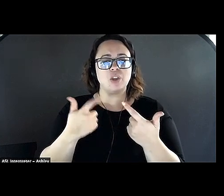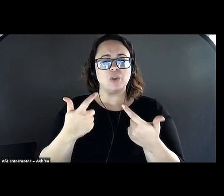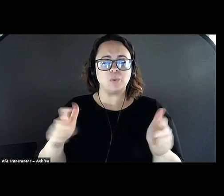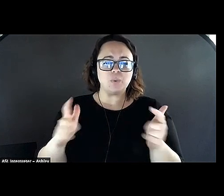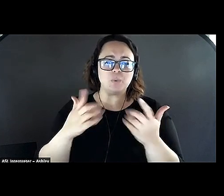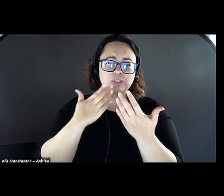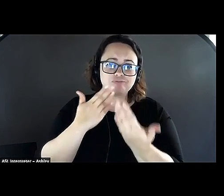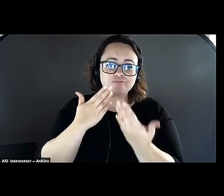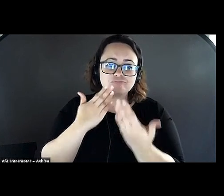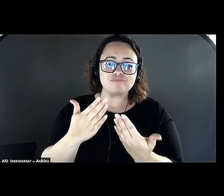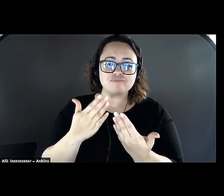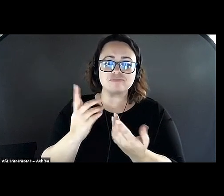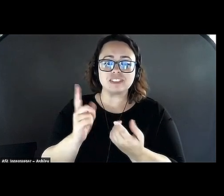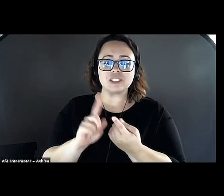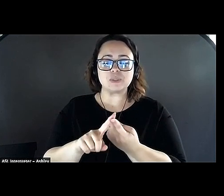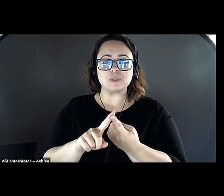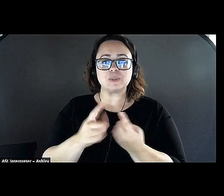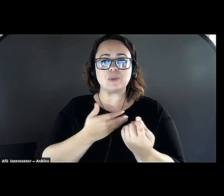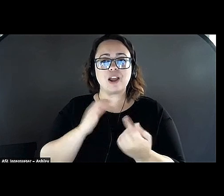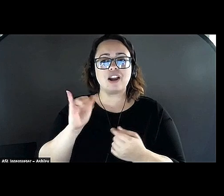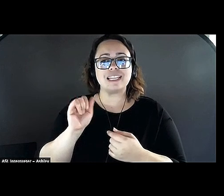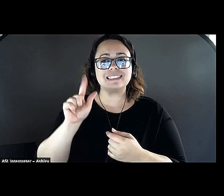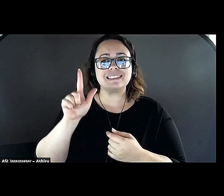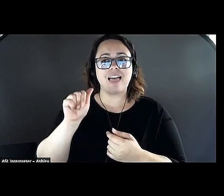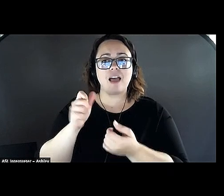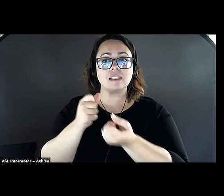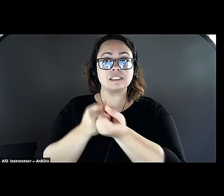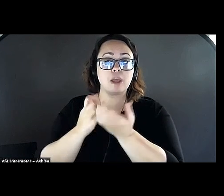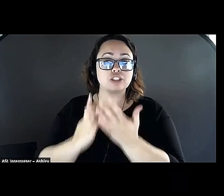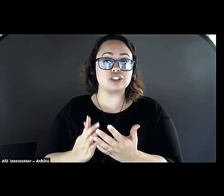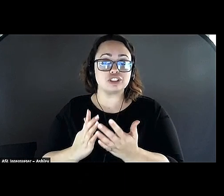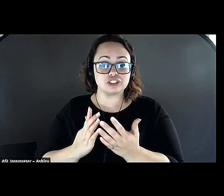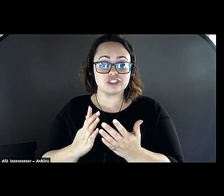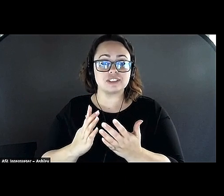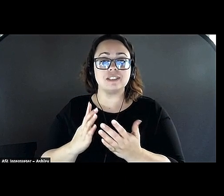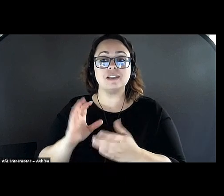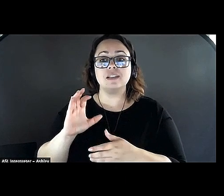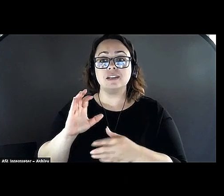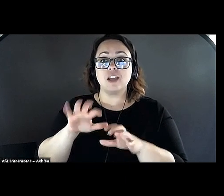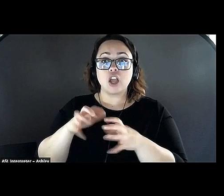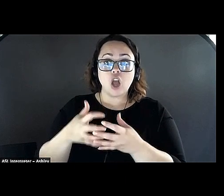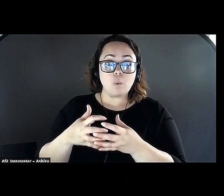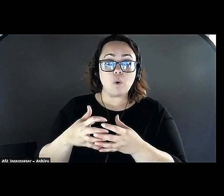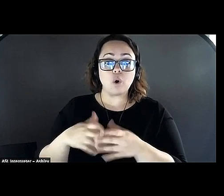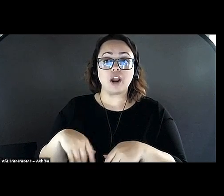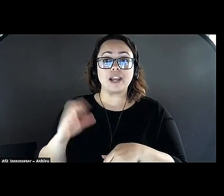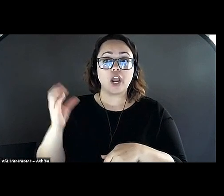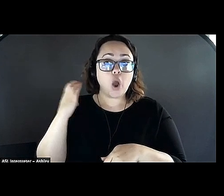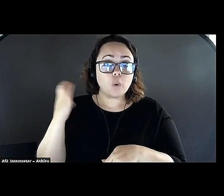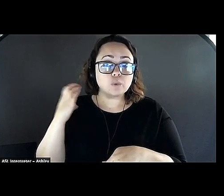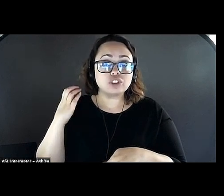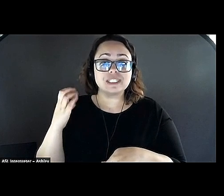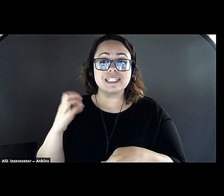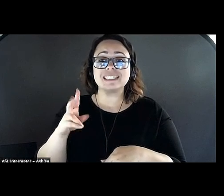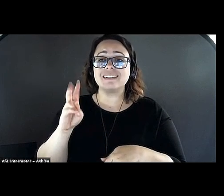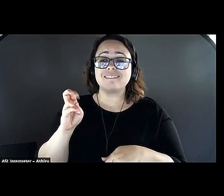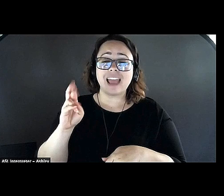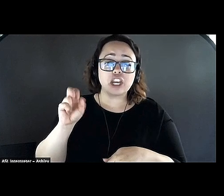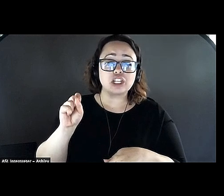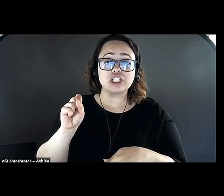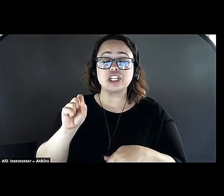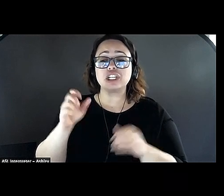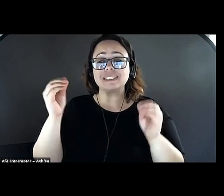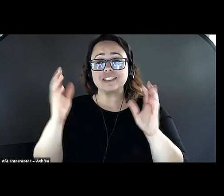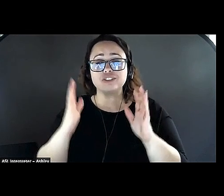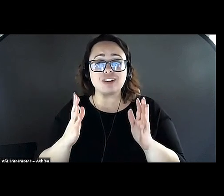gratitude and thanks to our ISLA sponsors, cohorts, coaches, vendors, instructors